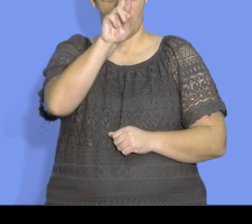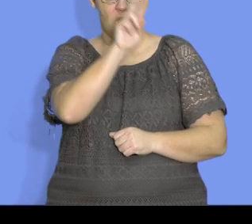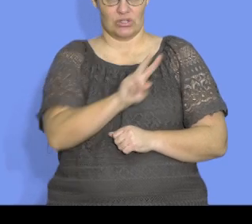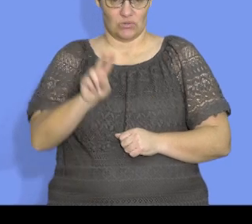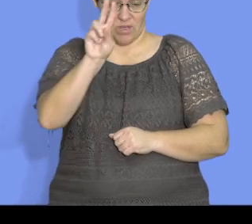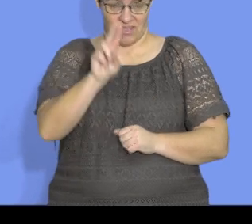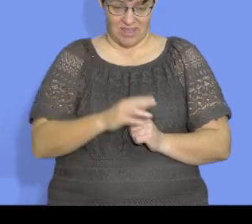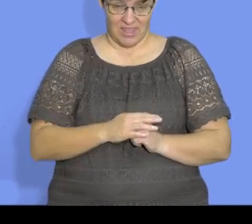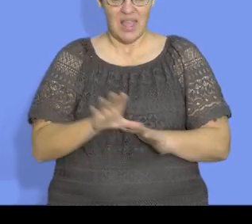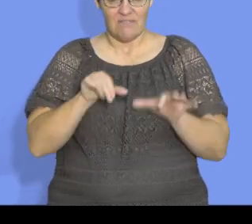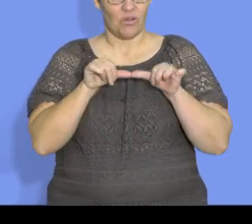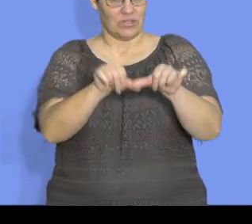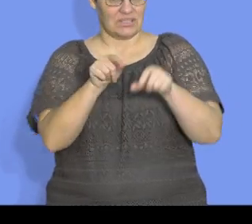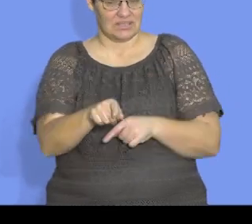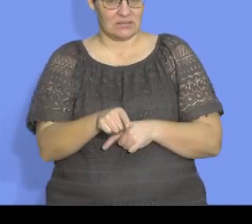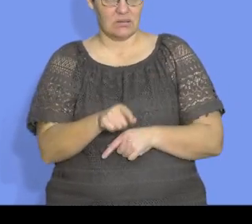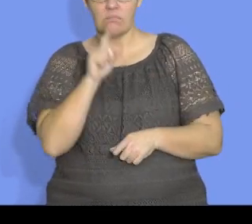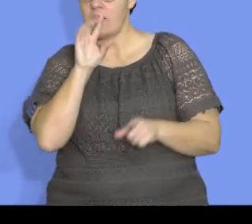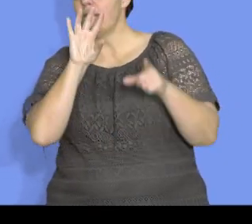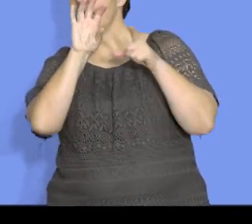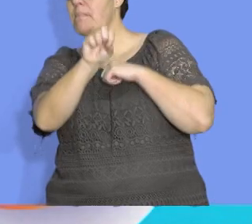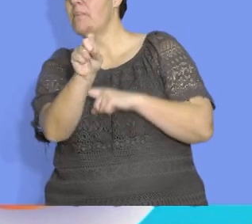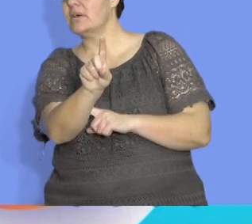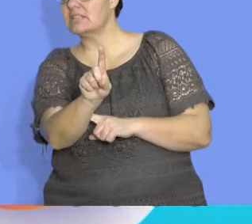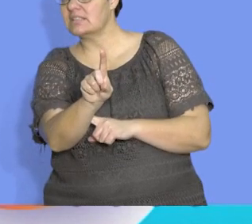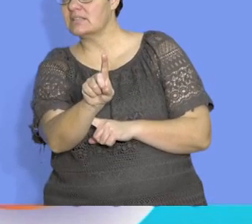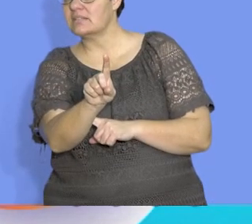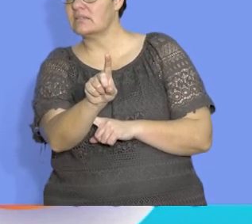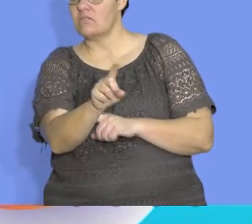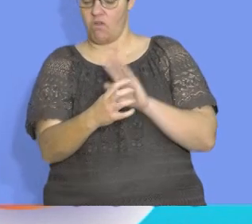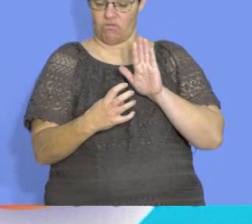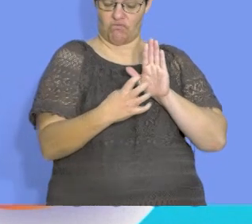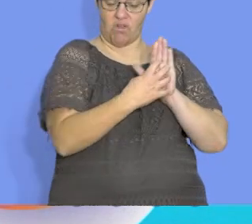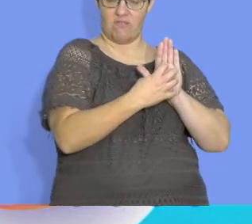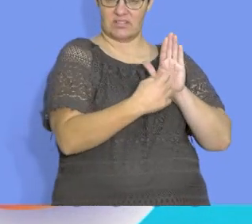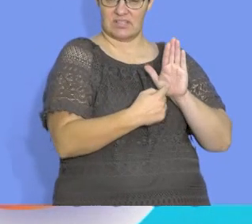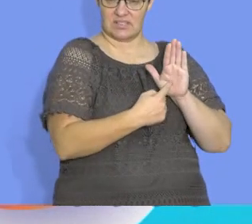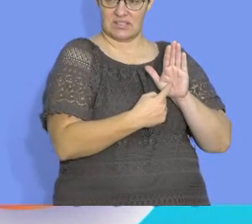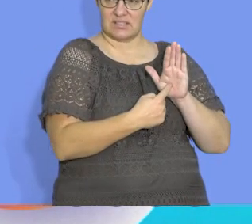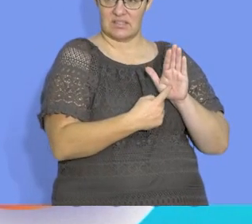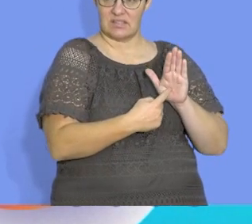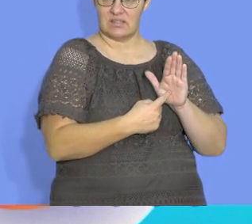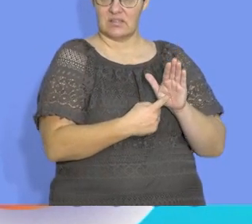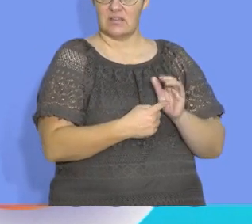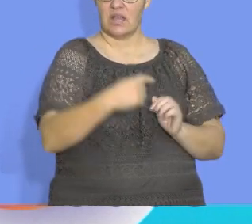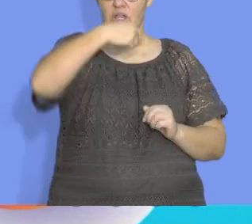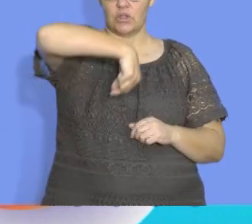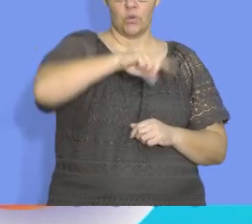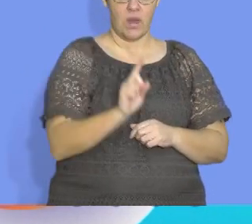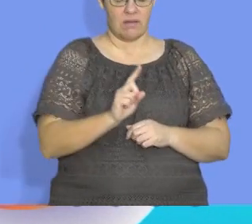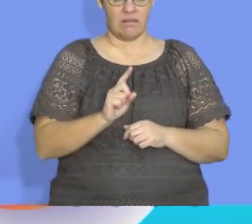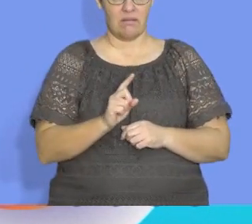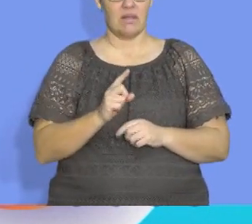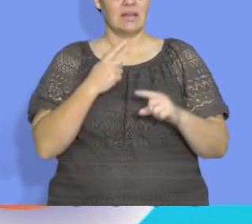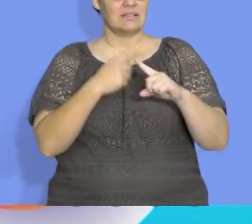and R are the constants. So what do you predict? Well, if we draw a graph of Q1